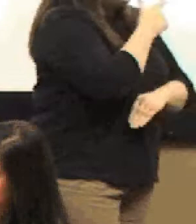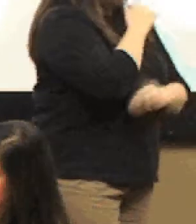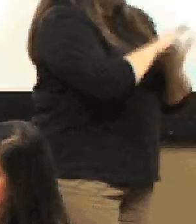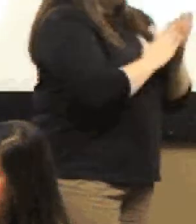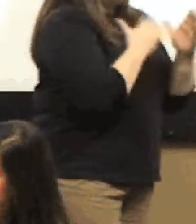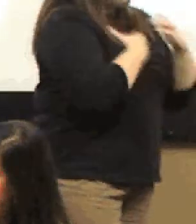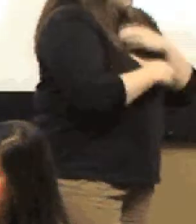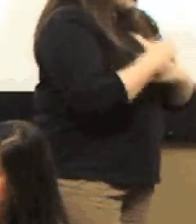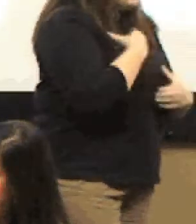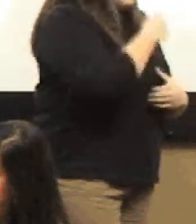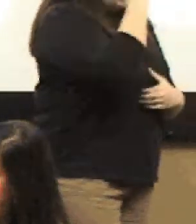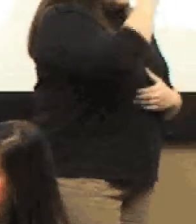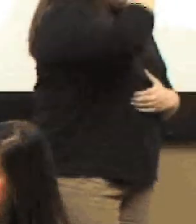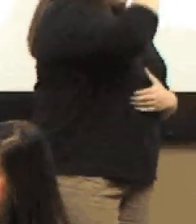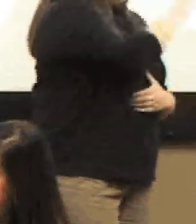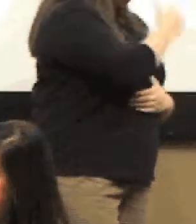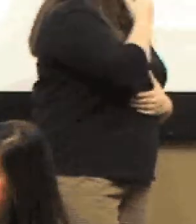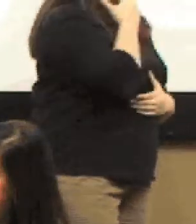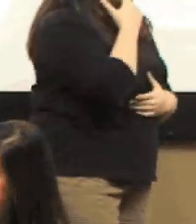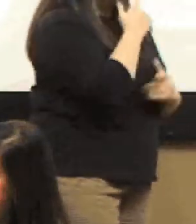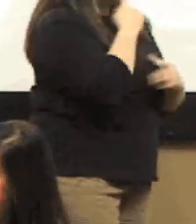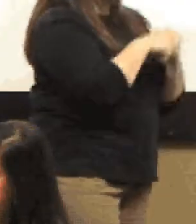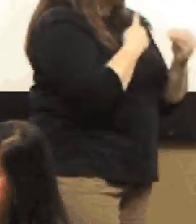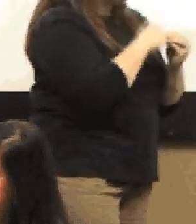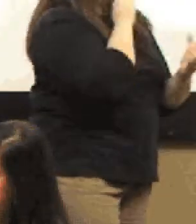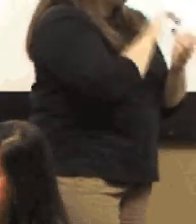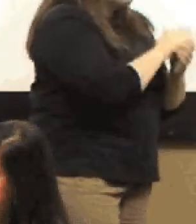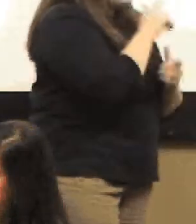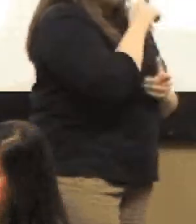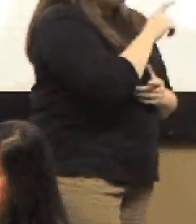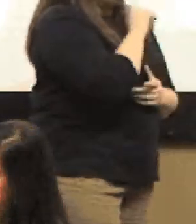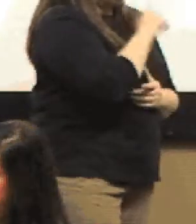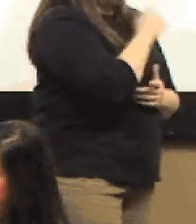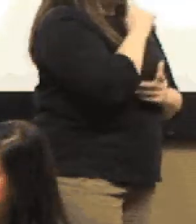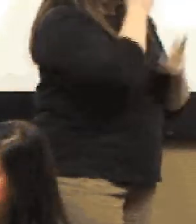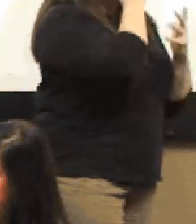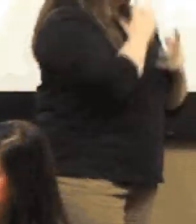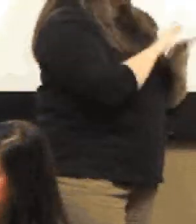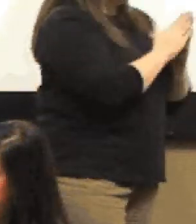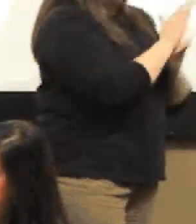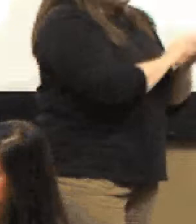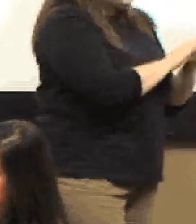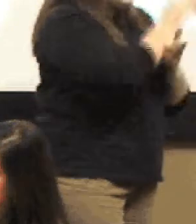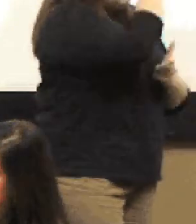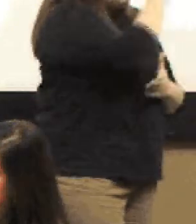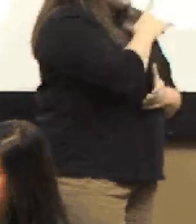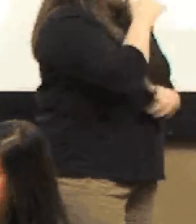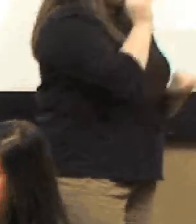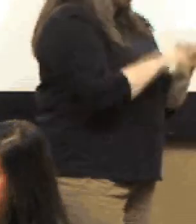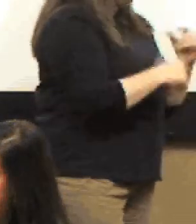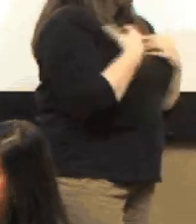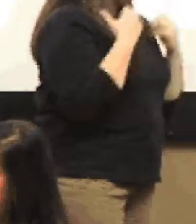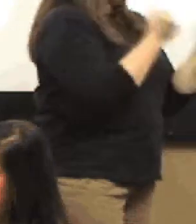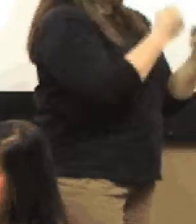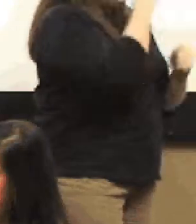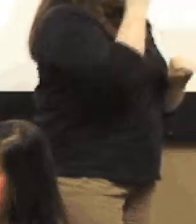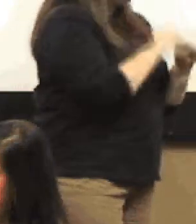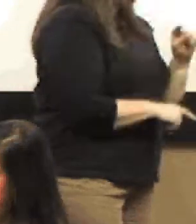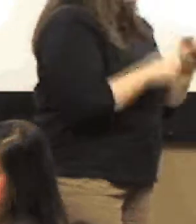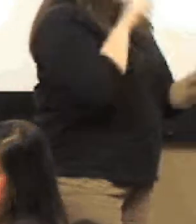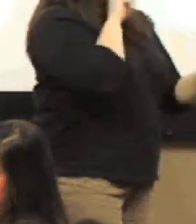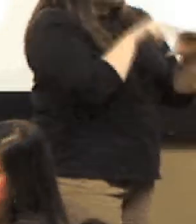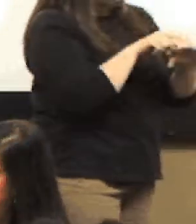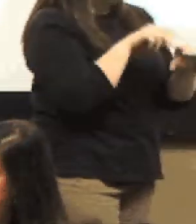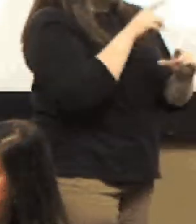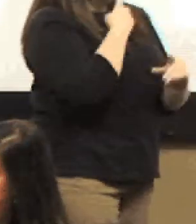hungry because of his addiction. Tell me about his wife who is miserable being married to this man who cannot recover because he can't get